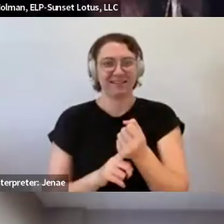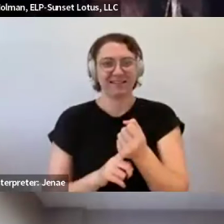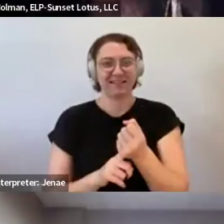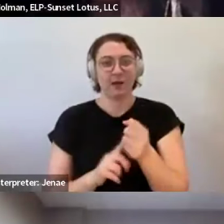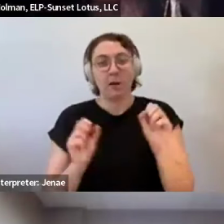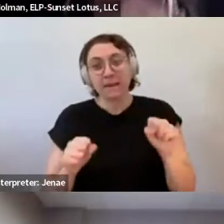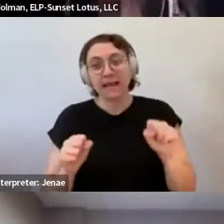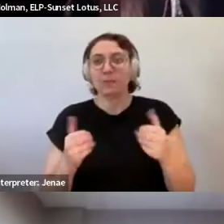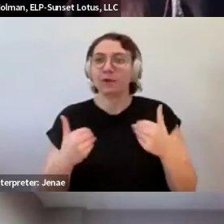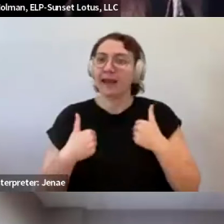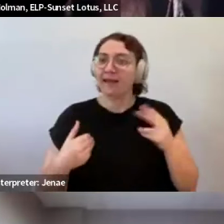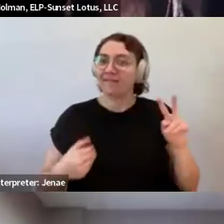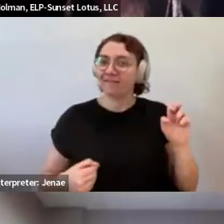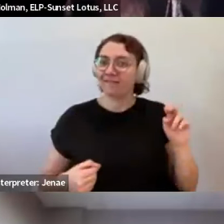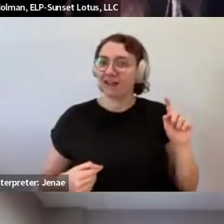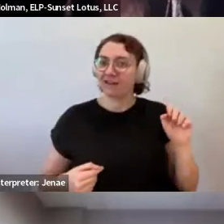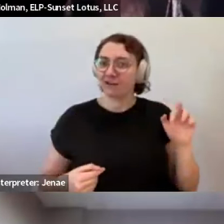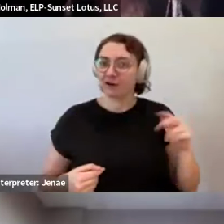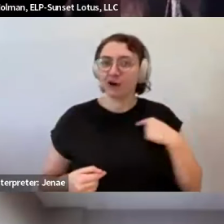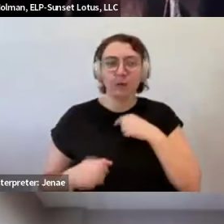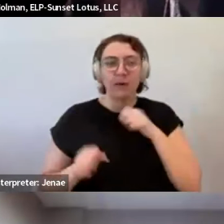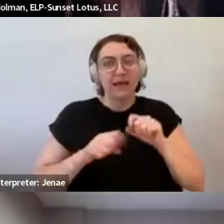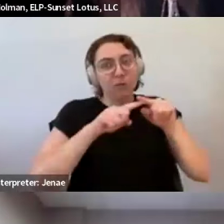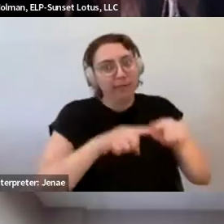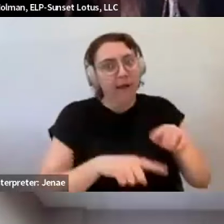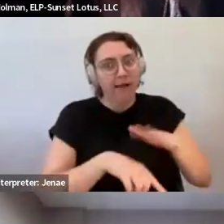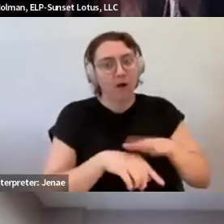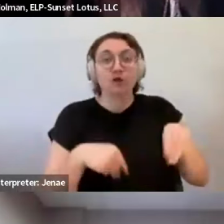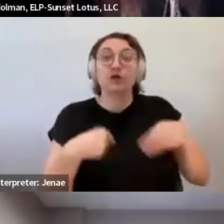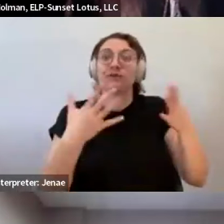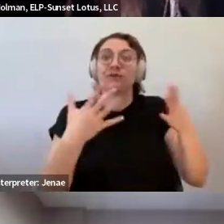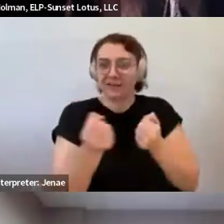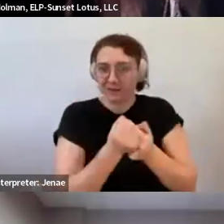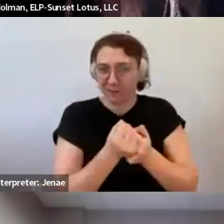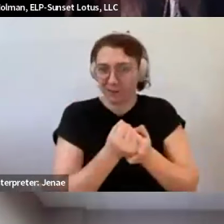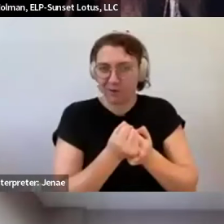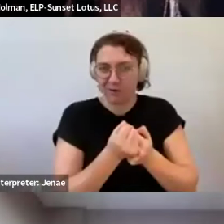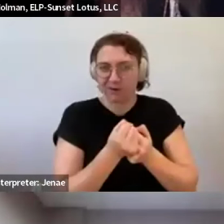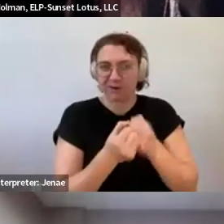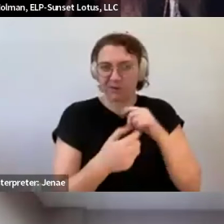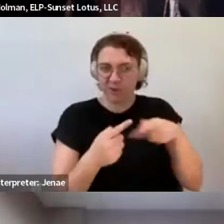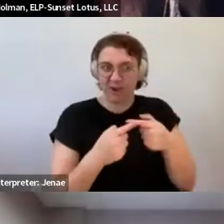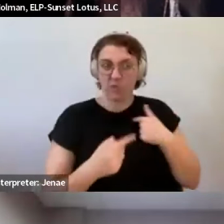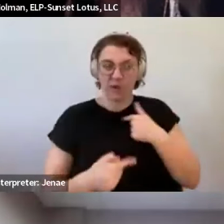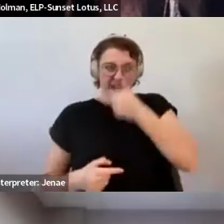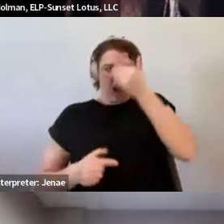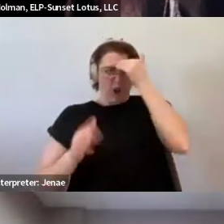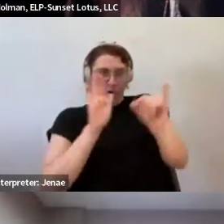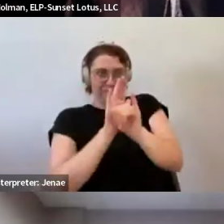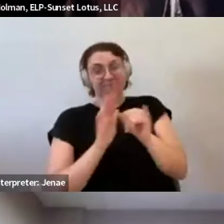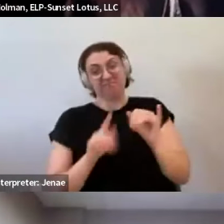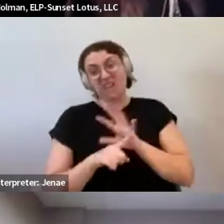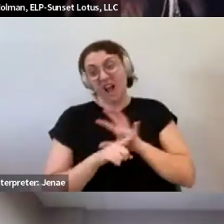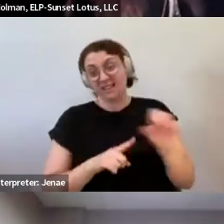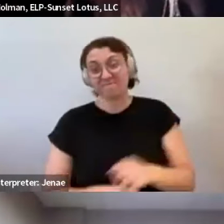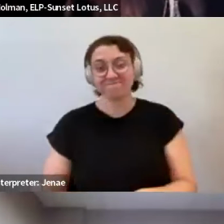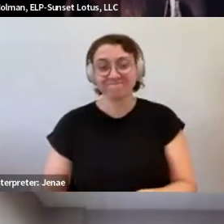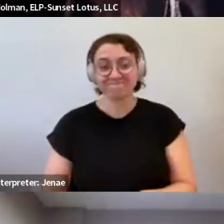able to have a vendor that we can rely on to provide some of those supports when they become identified is pretty awesome. So,